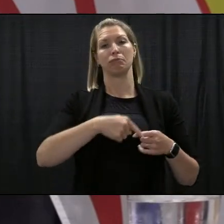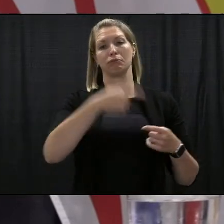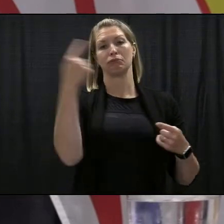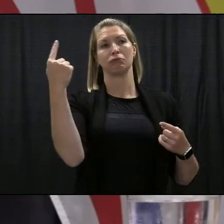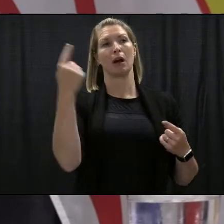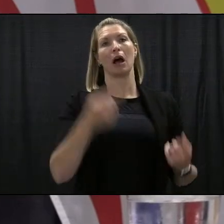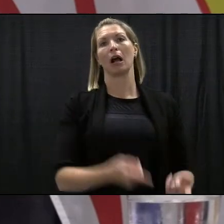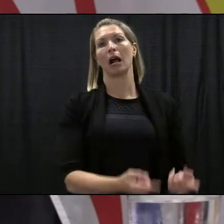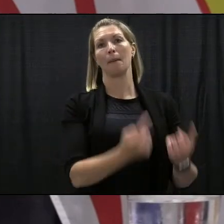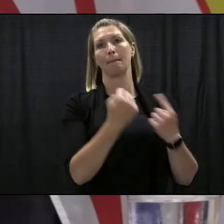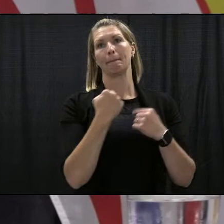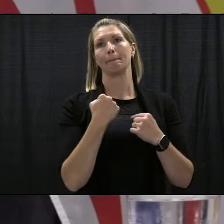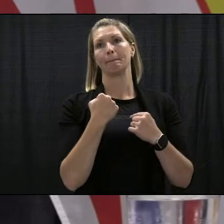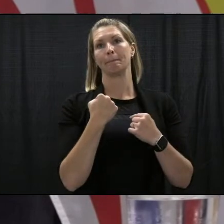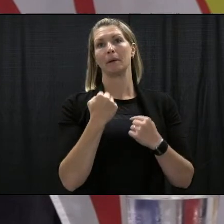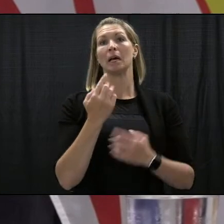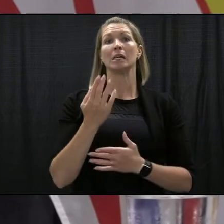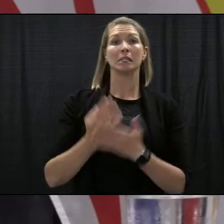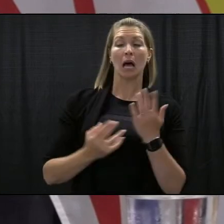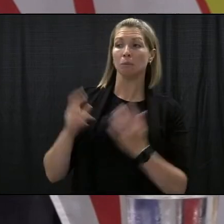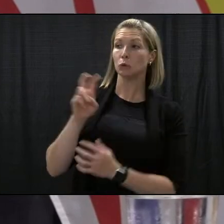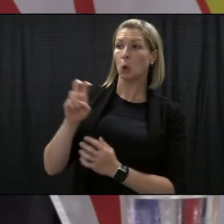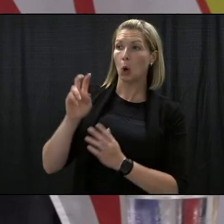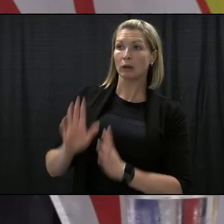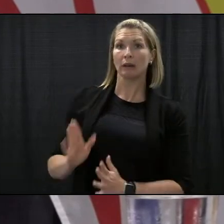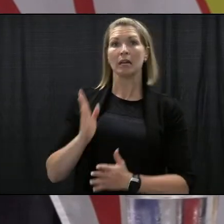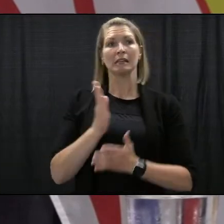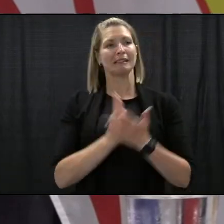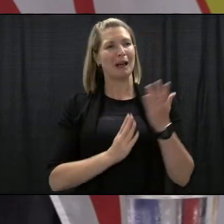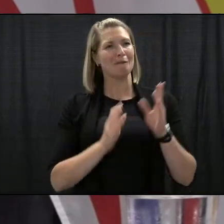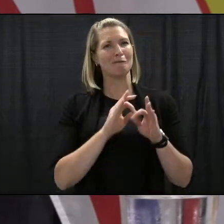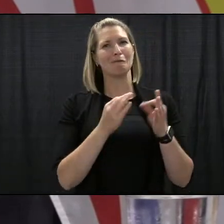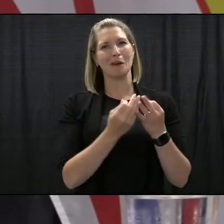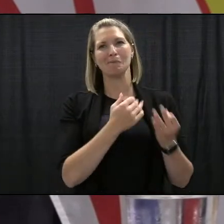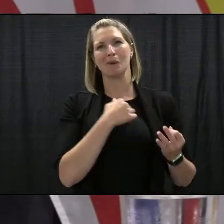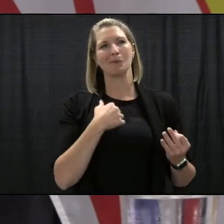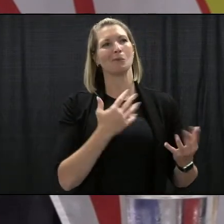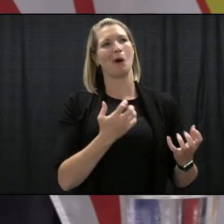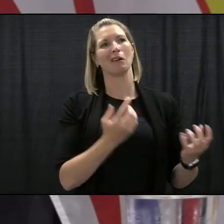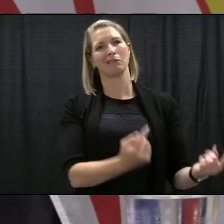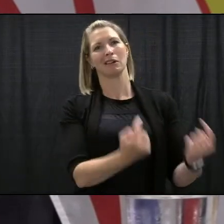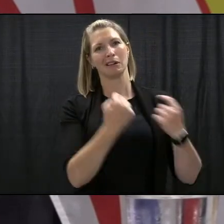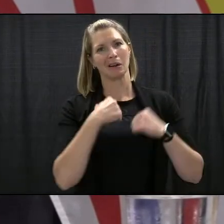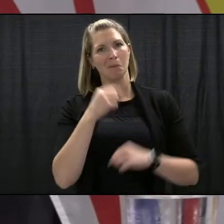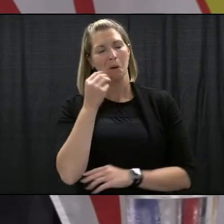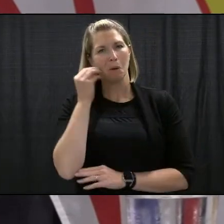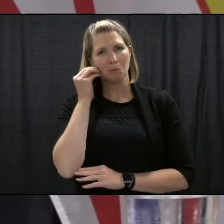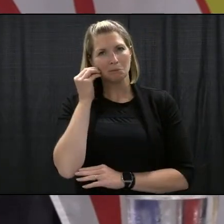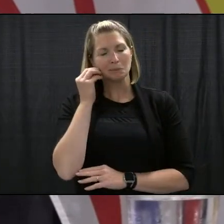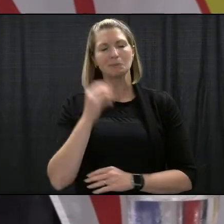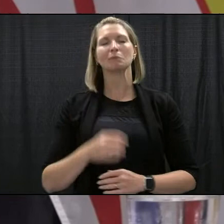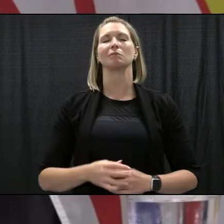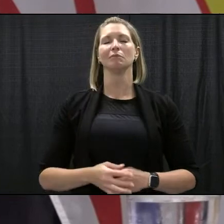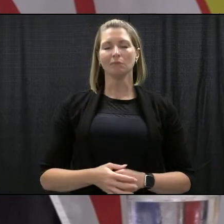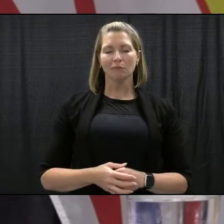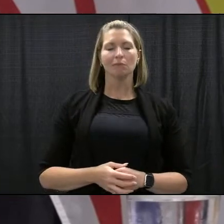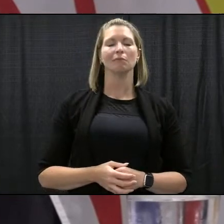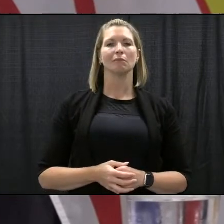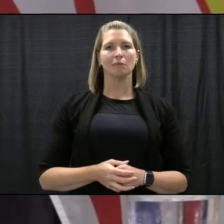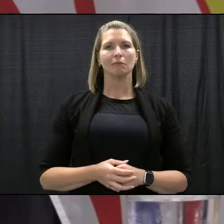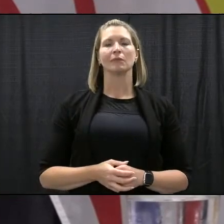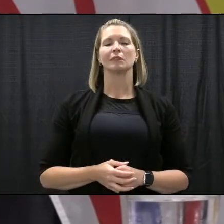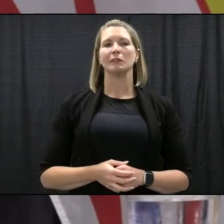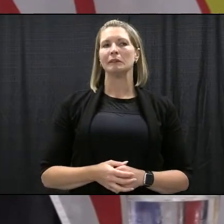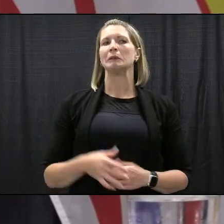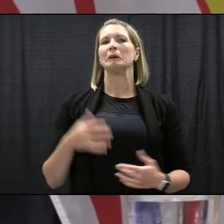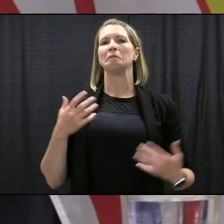and some who just wanted to come home for the first time in a long time. And I'm sure that we've all heard the stories of the warm